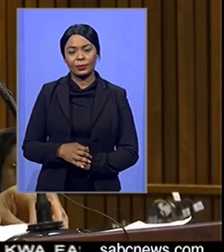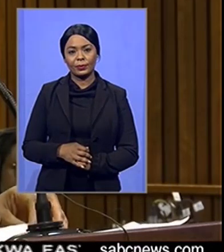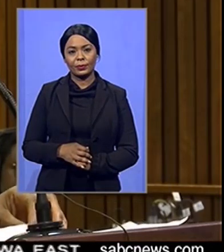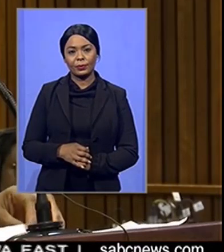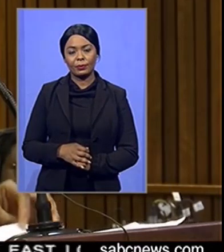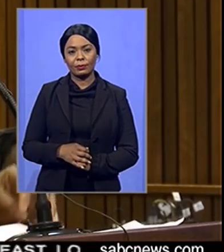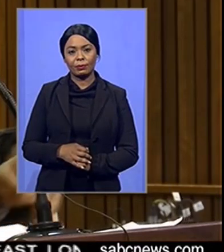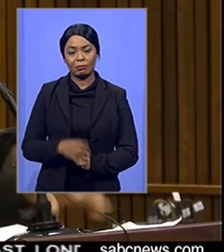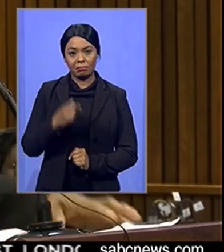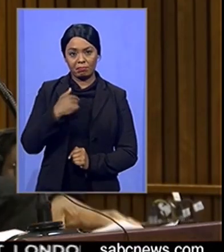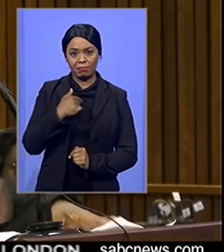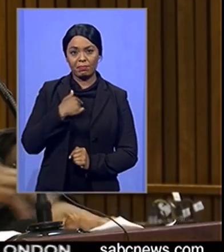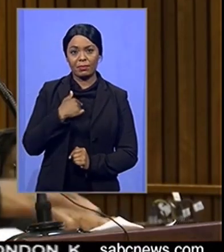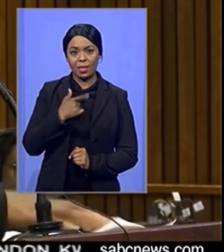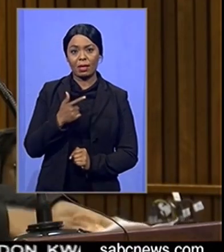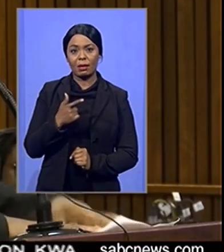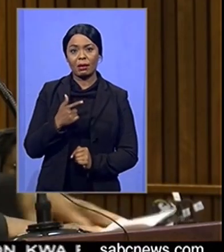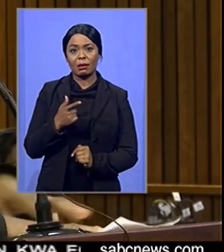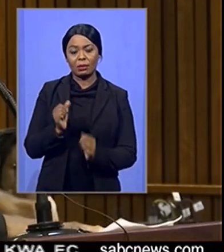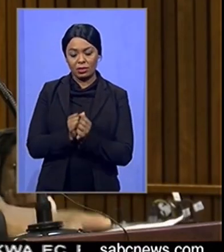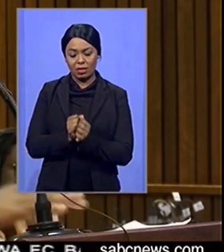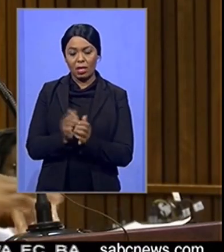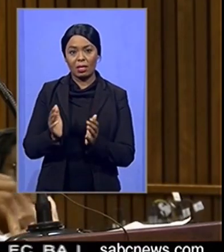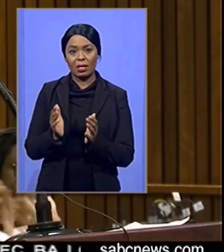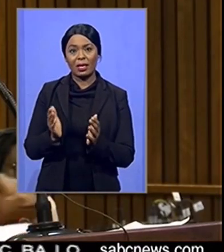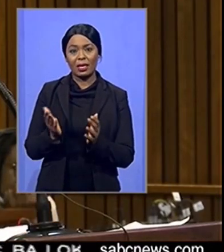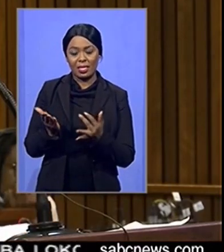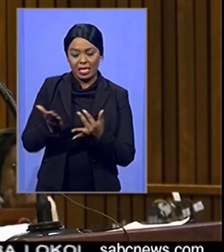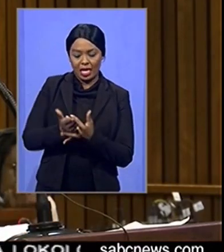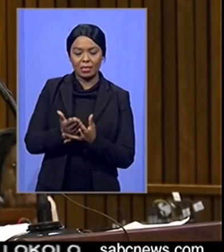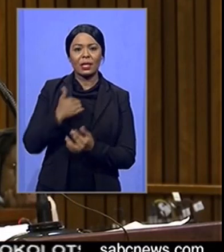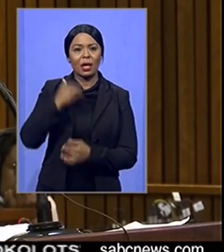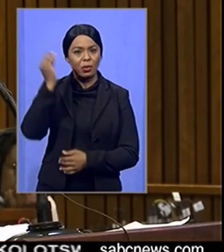I came into this case knowing what will be the consequence.